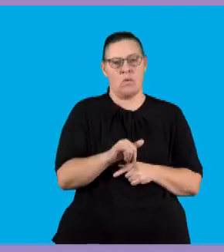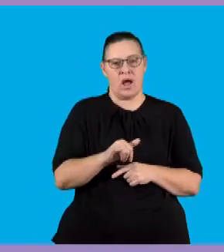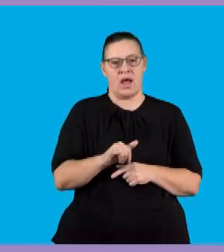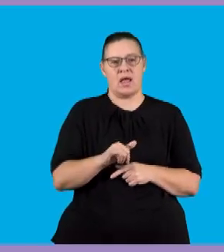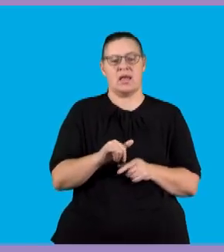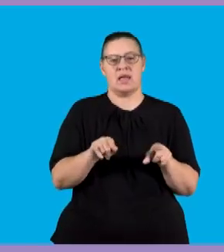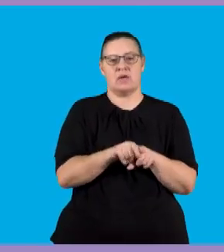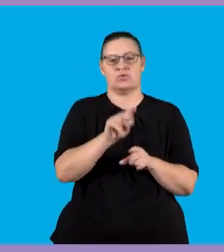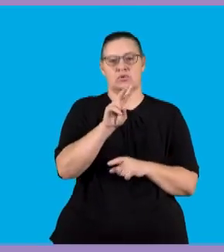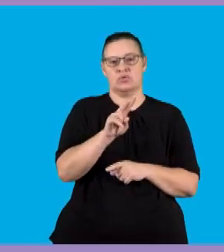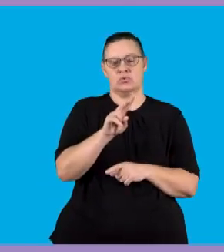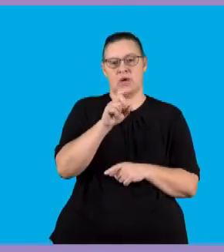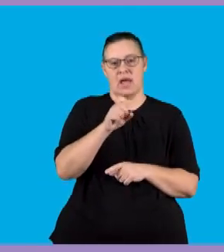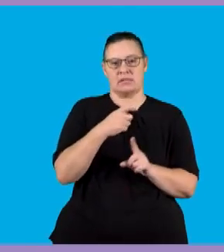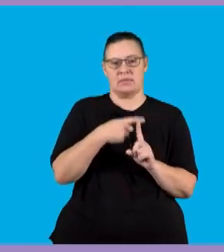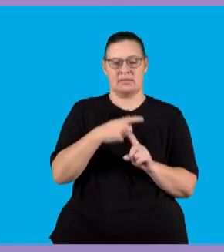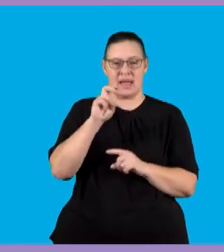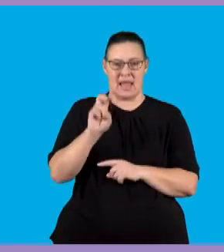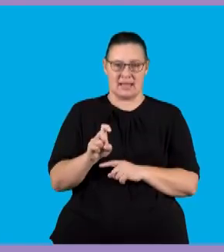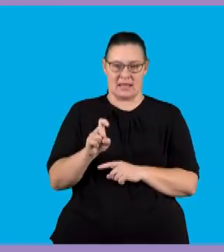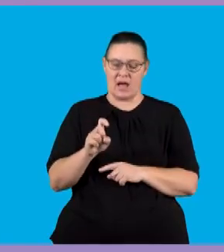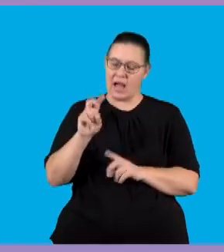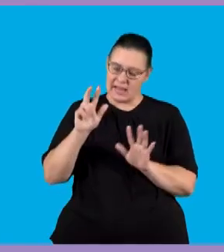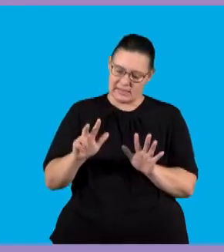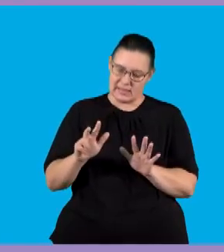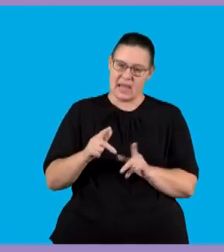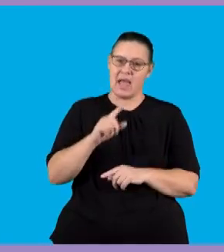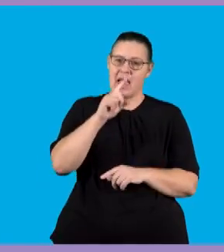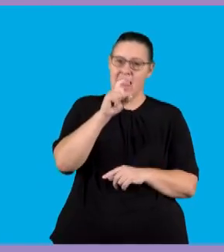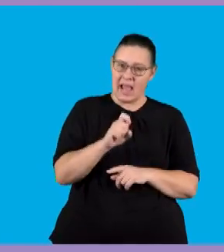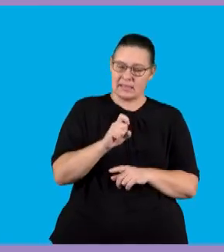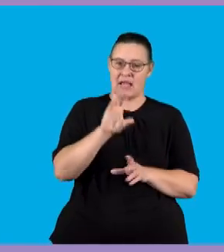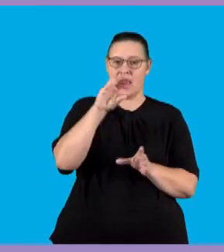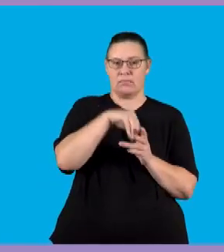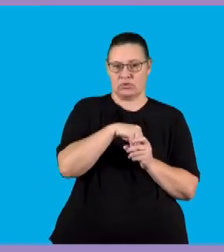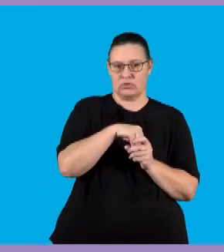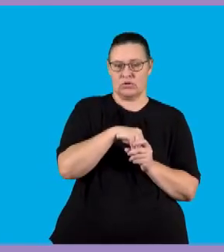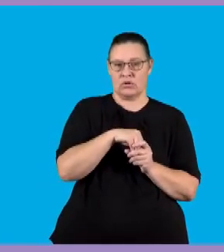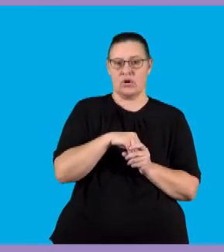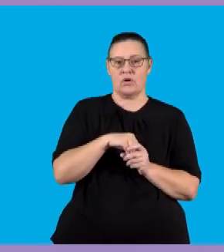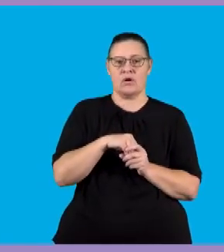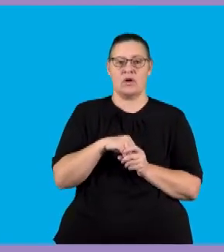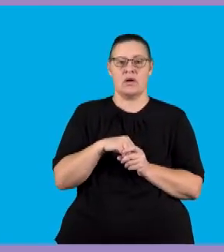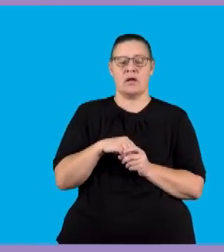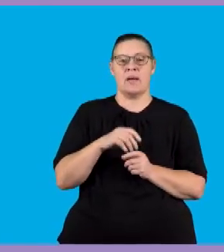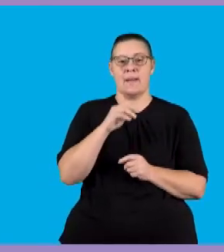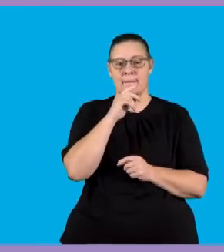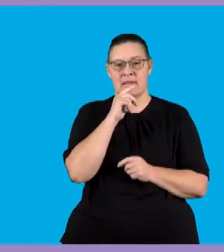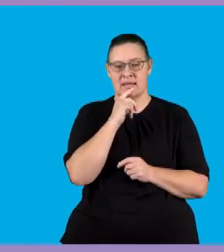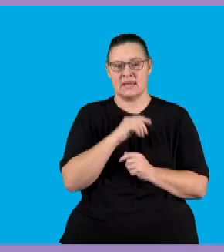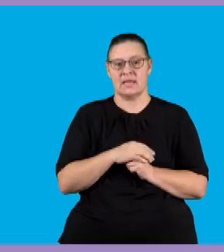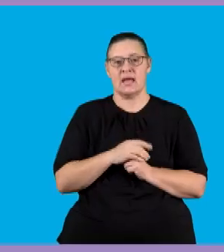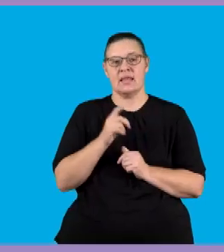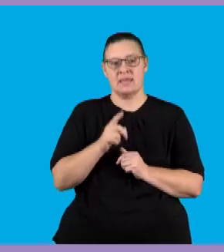in the equation y is equals to 2x plus 8, the x is the input. If x is equals to 3, then